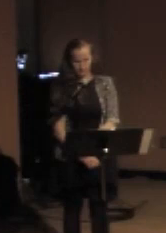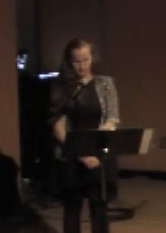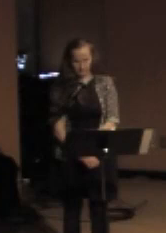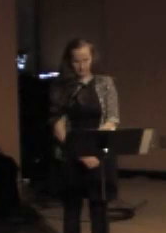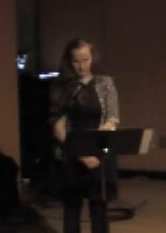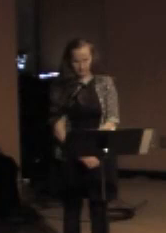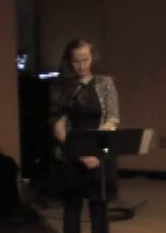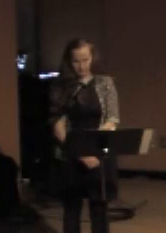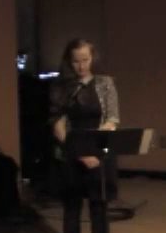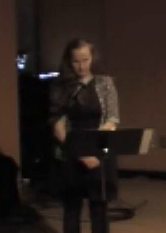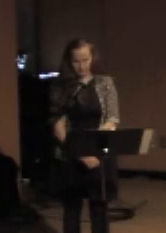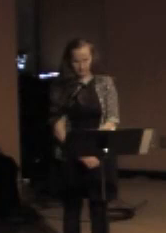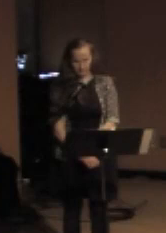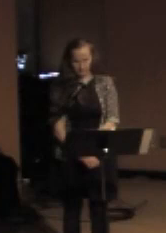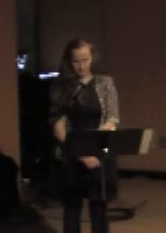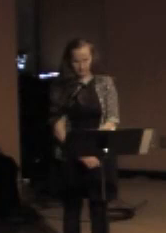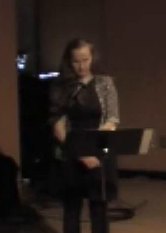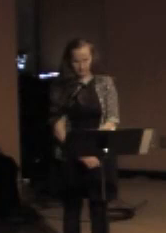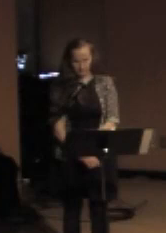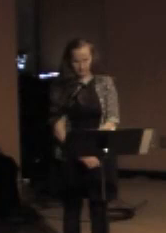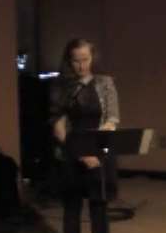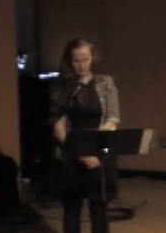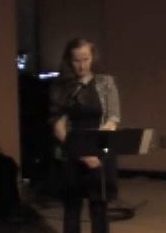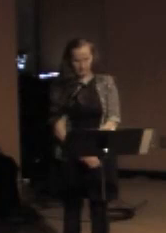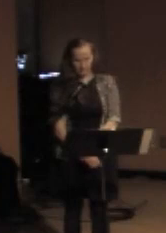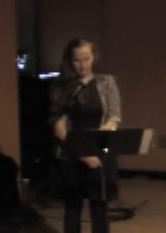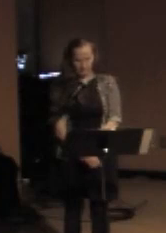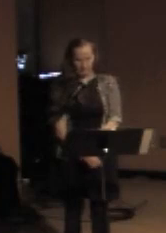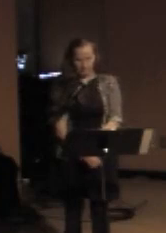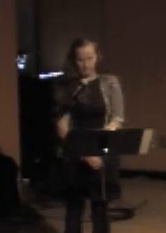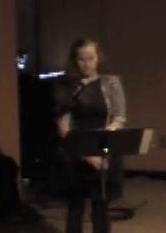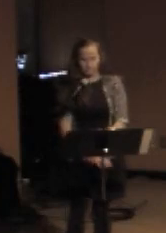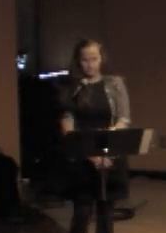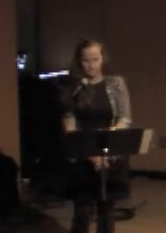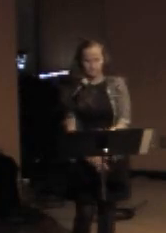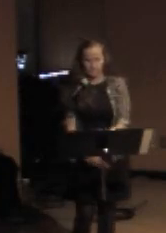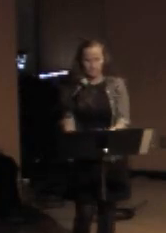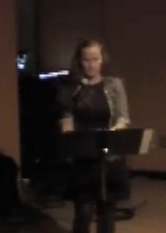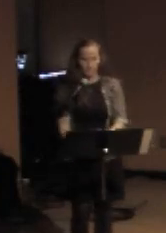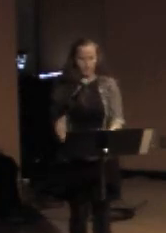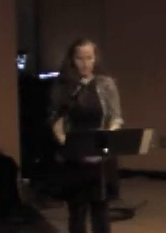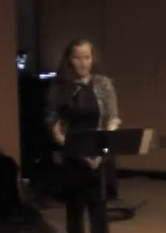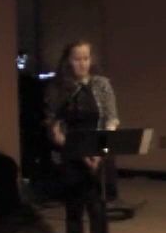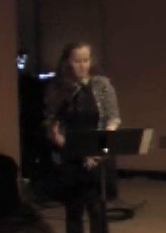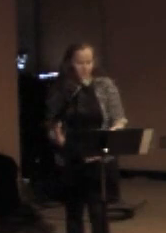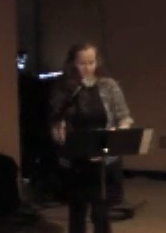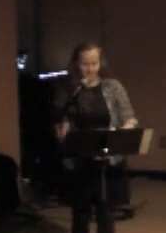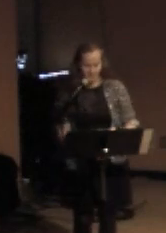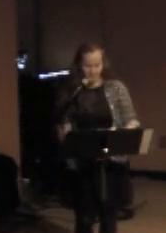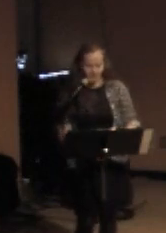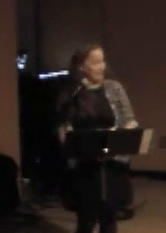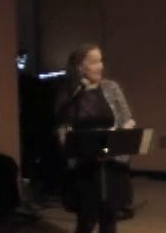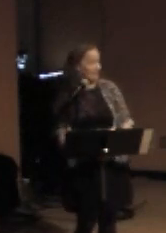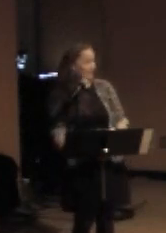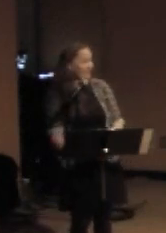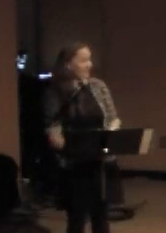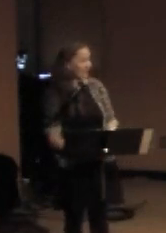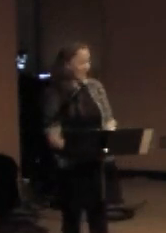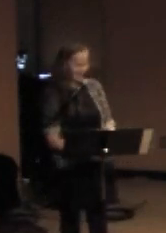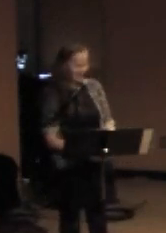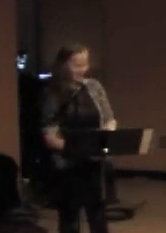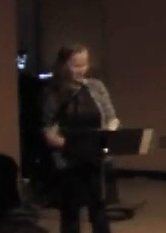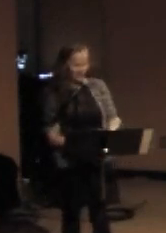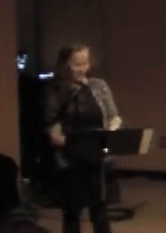threatened her but the baby stops crying the young woman comes in and she has another bag with her so this is where I've been